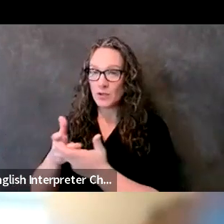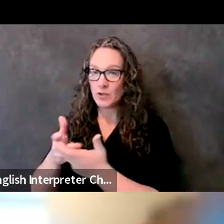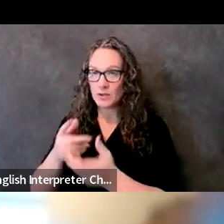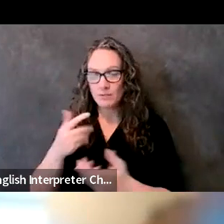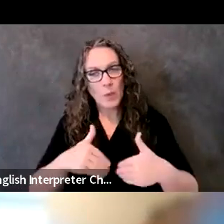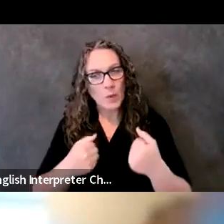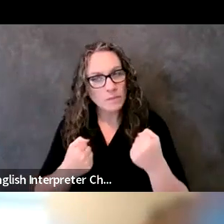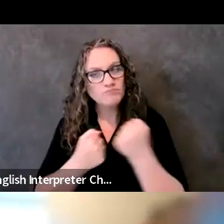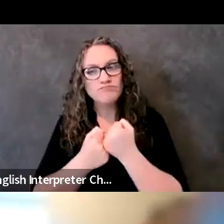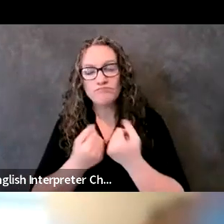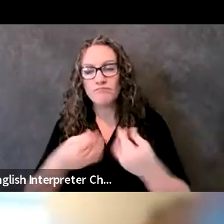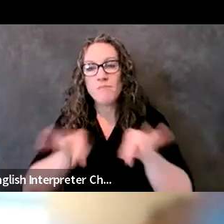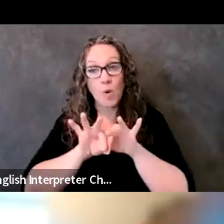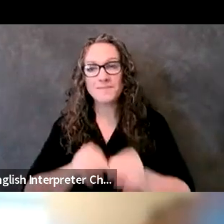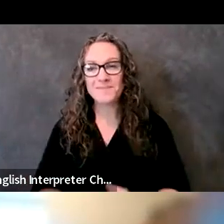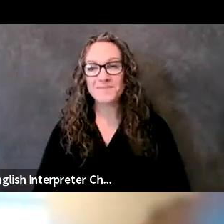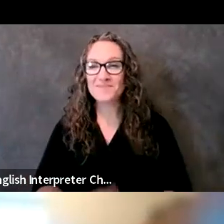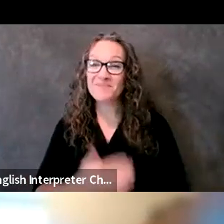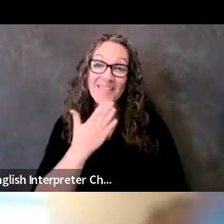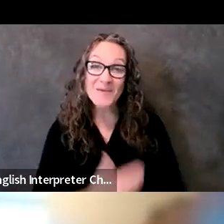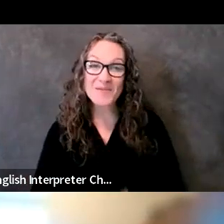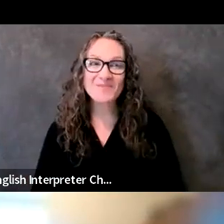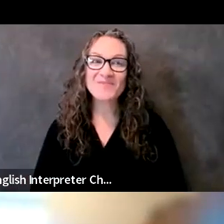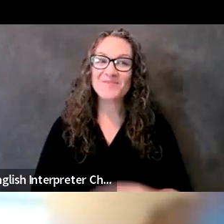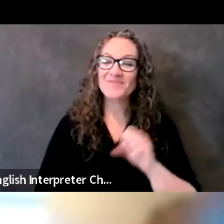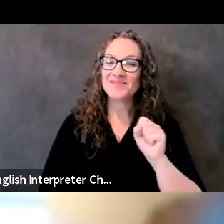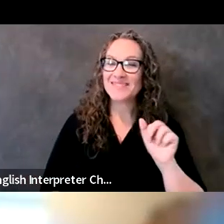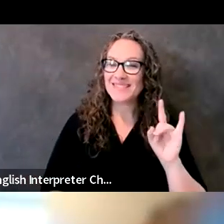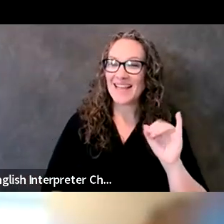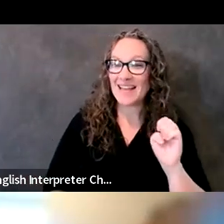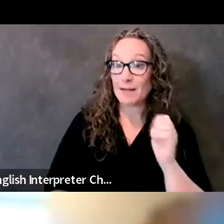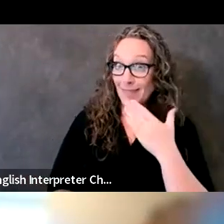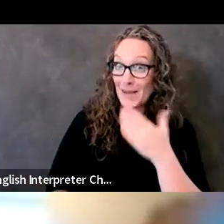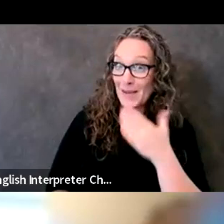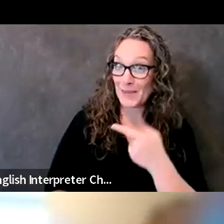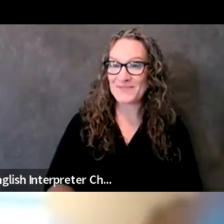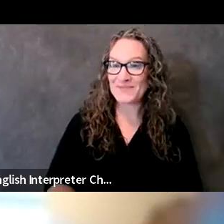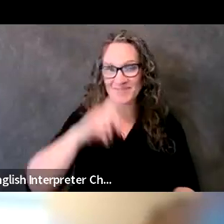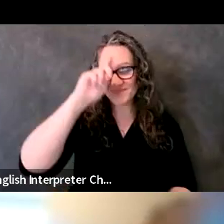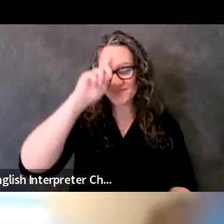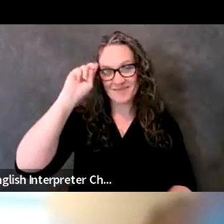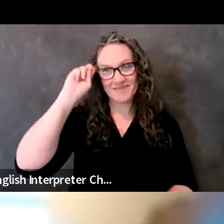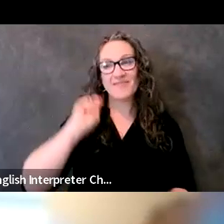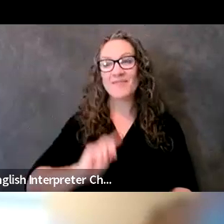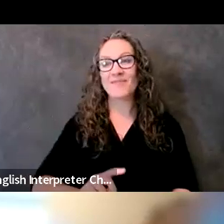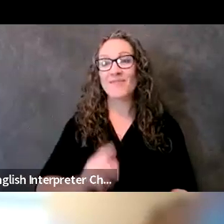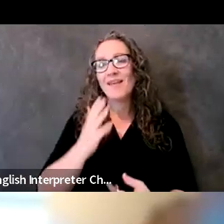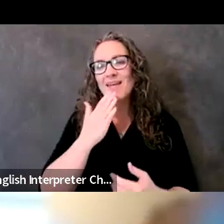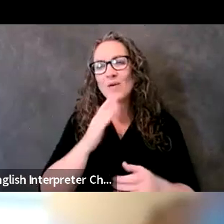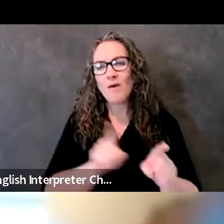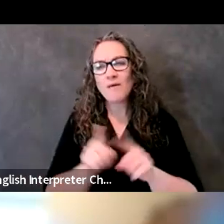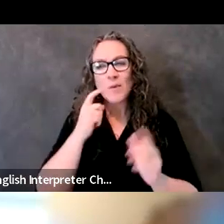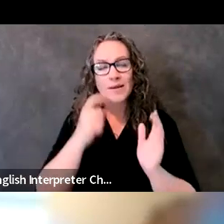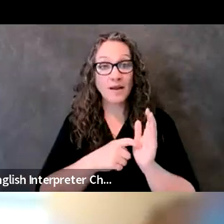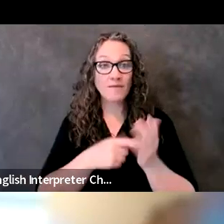So thank you. Yes, thank you. Thank you, Sina, also for identifying that a lot